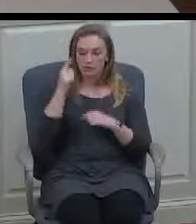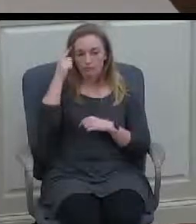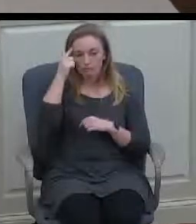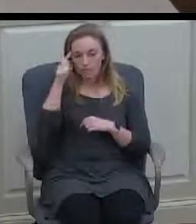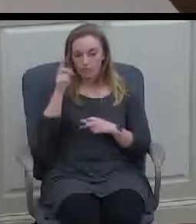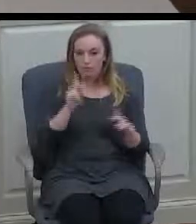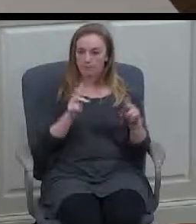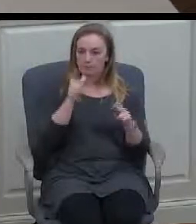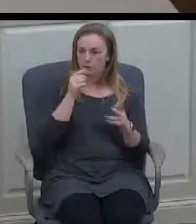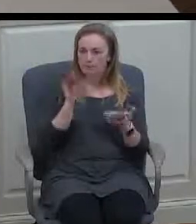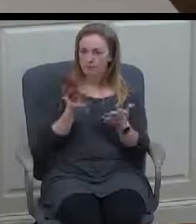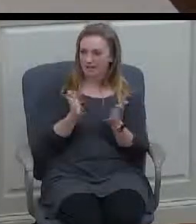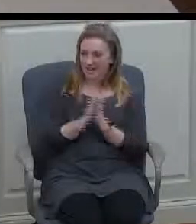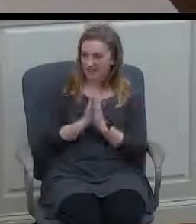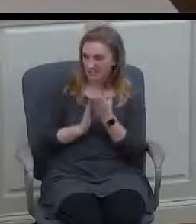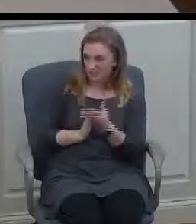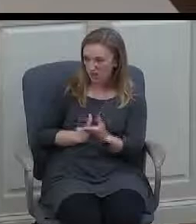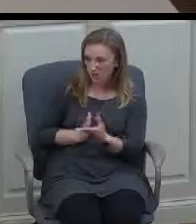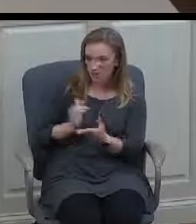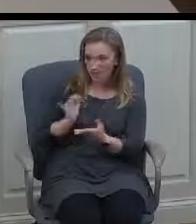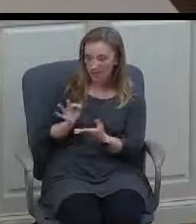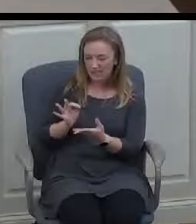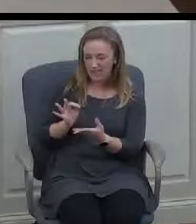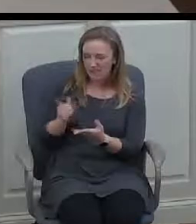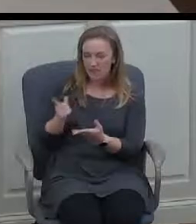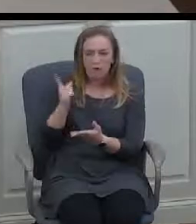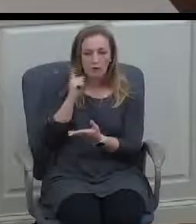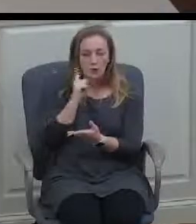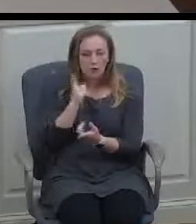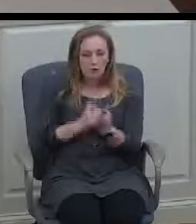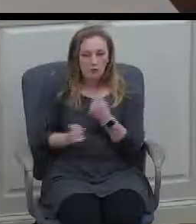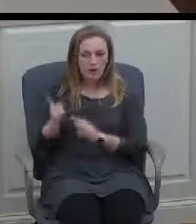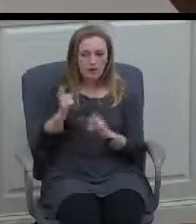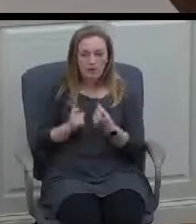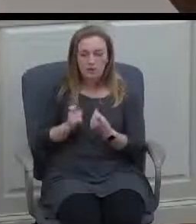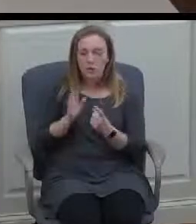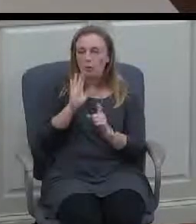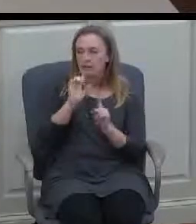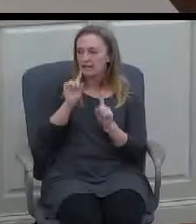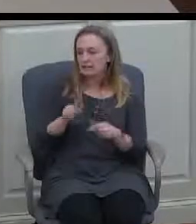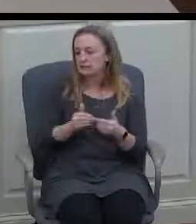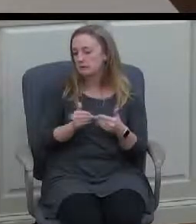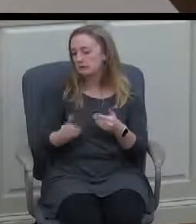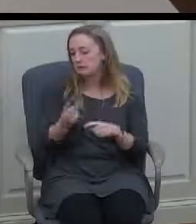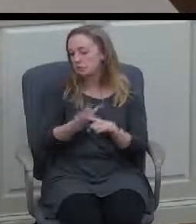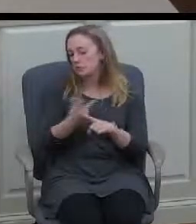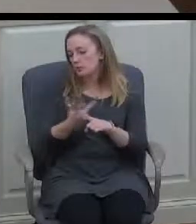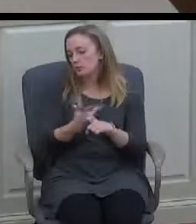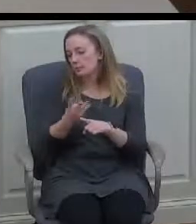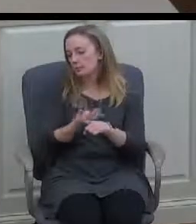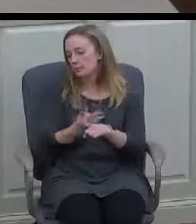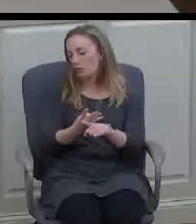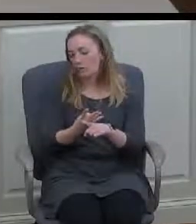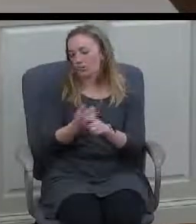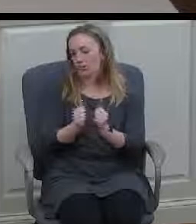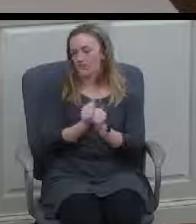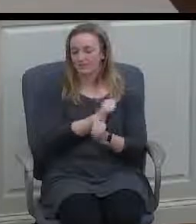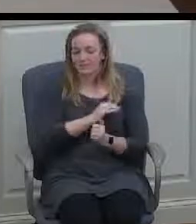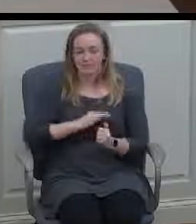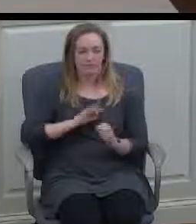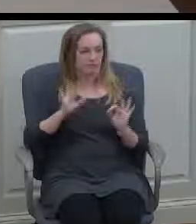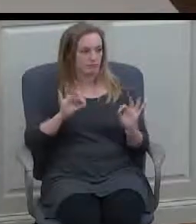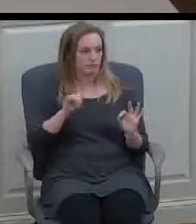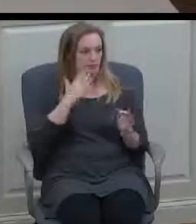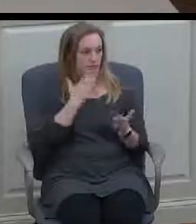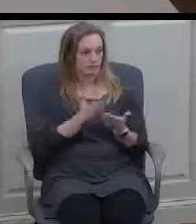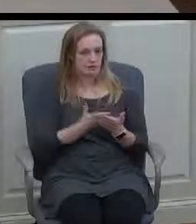people that may be asking you, if you've had some questions, will be answered hopefully over the next couple of months with staff. Yeah, there will